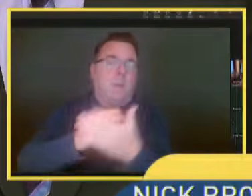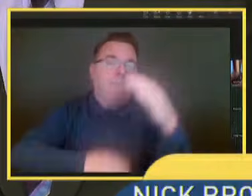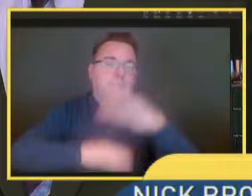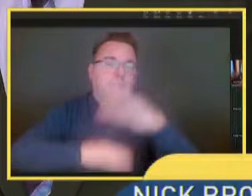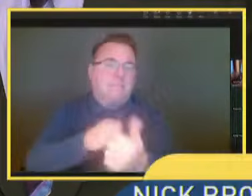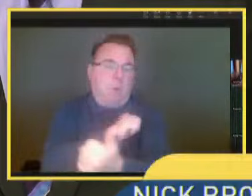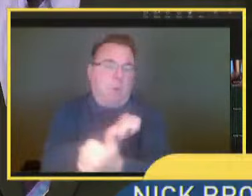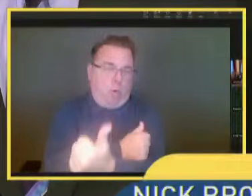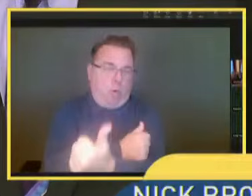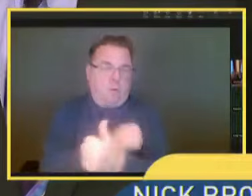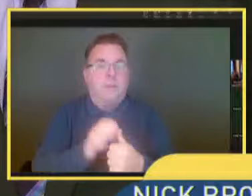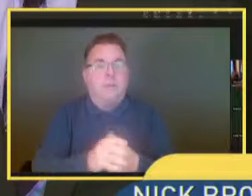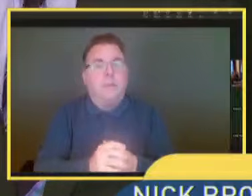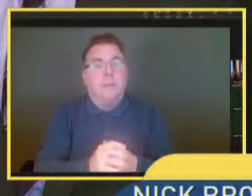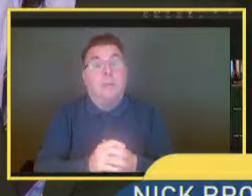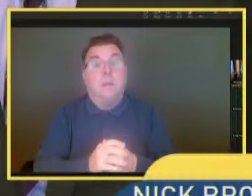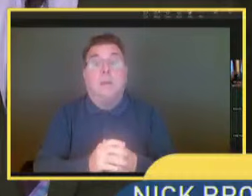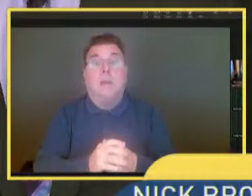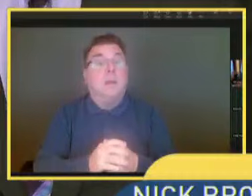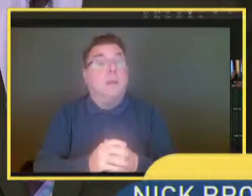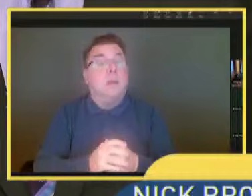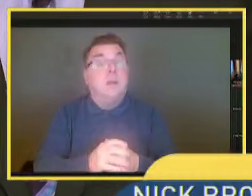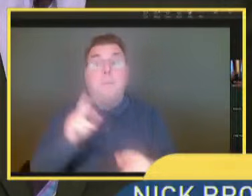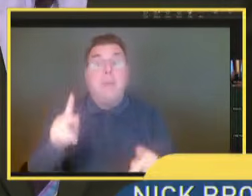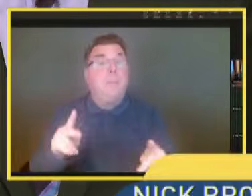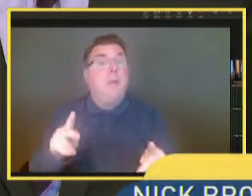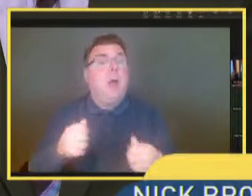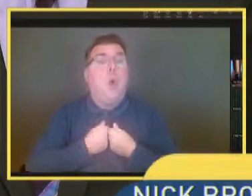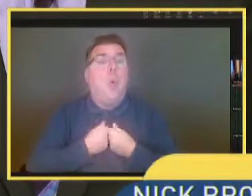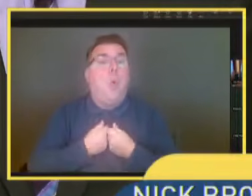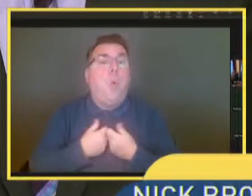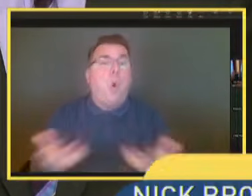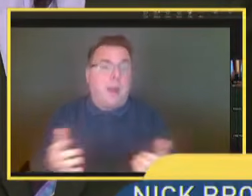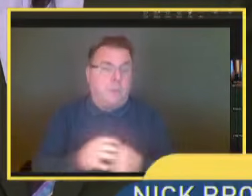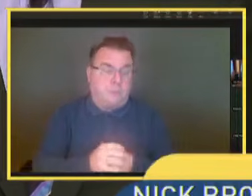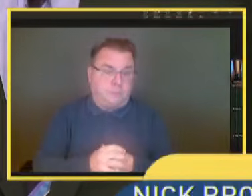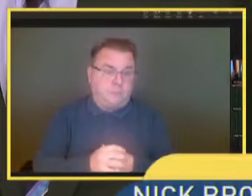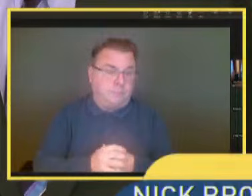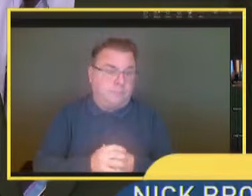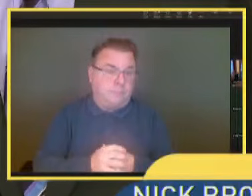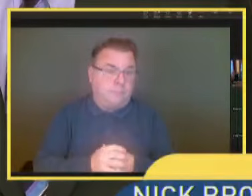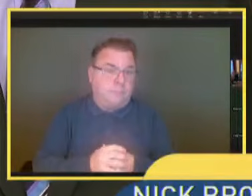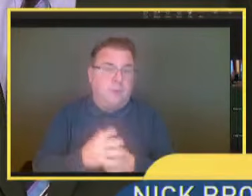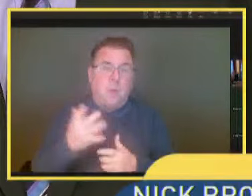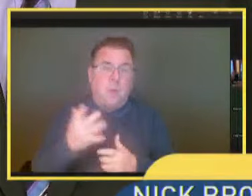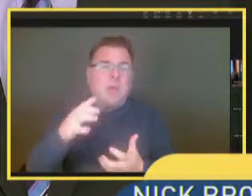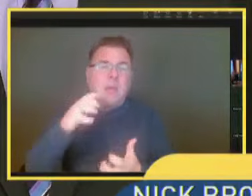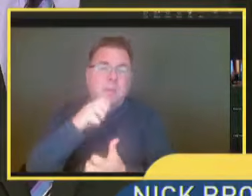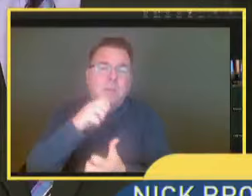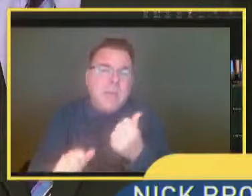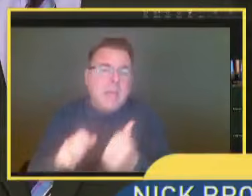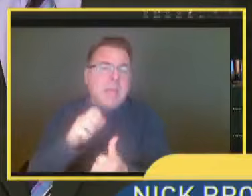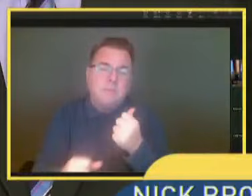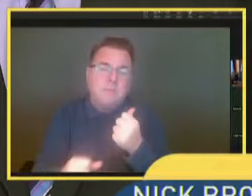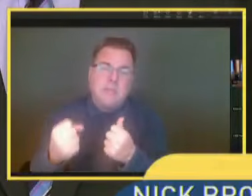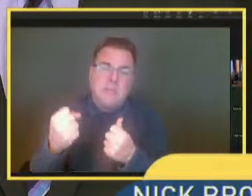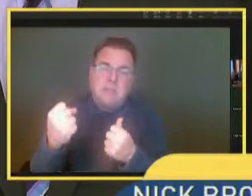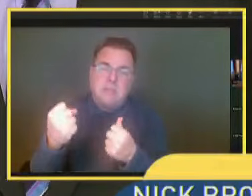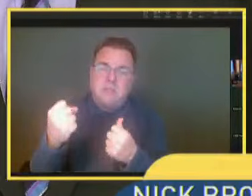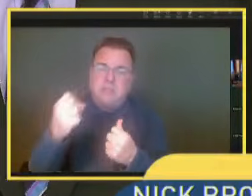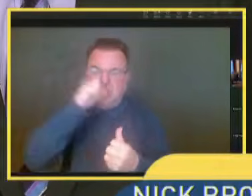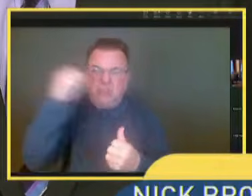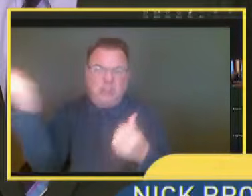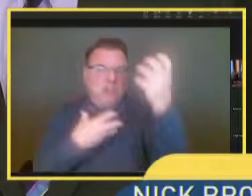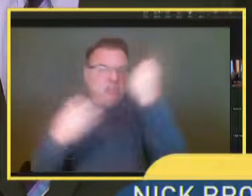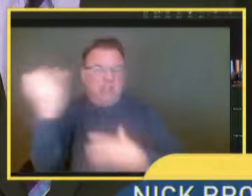how exhausted the public feels right now because of the unrelenting inhumanity coming from this administration. We need the